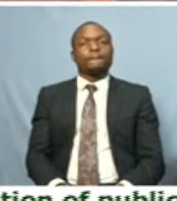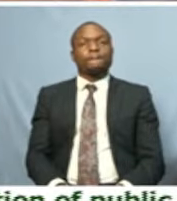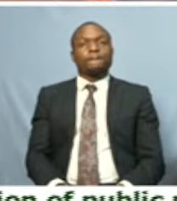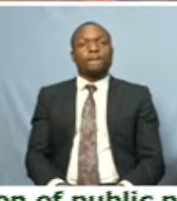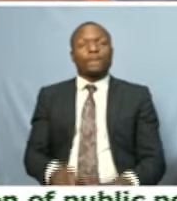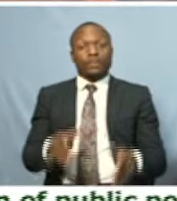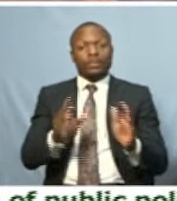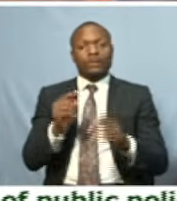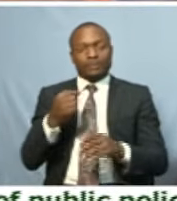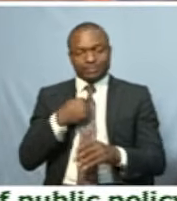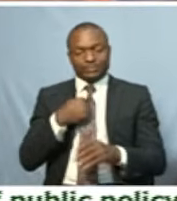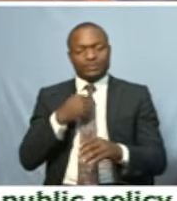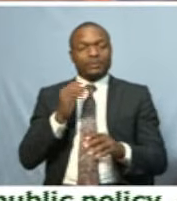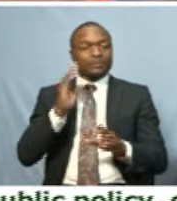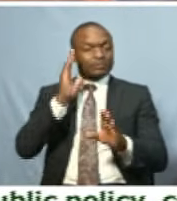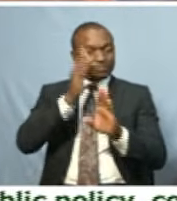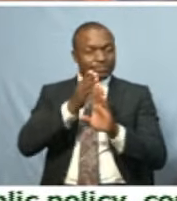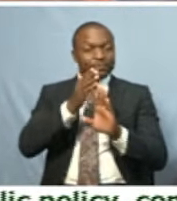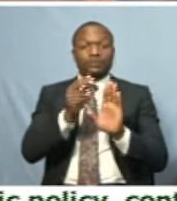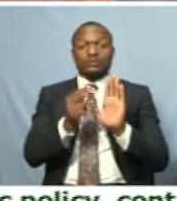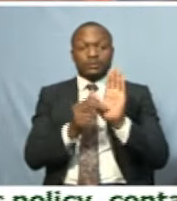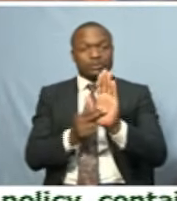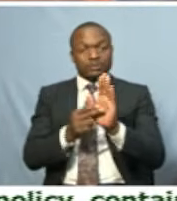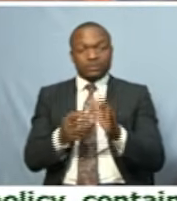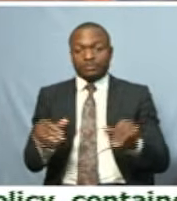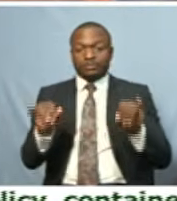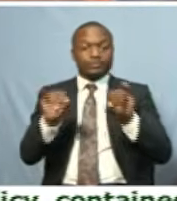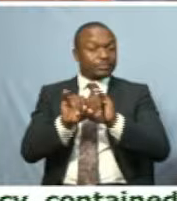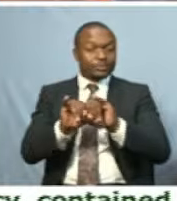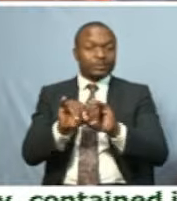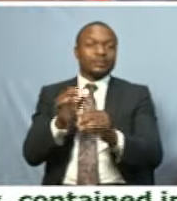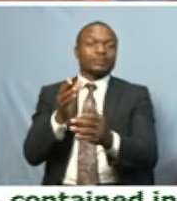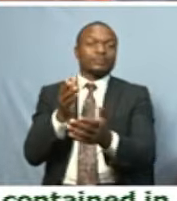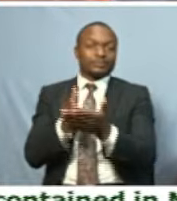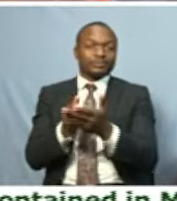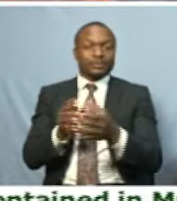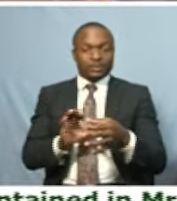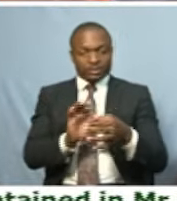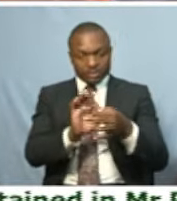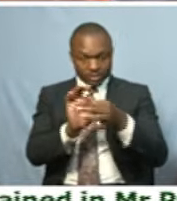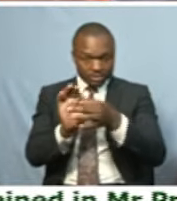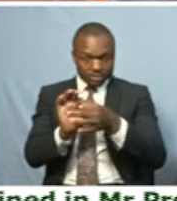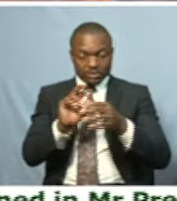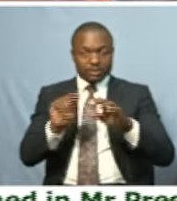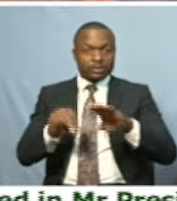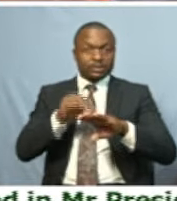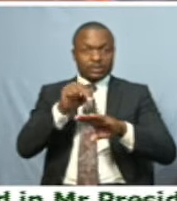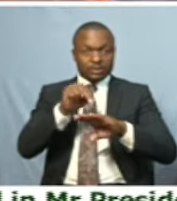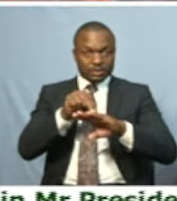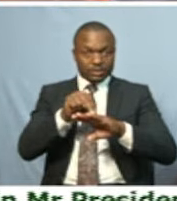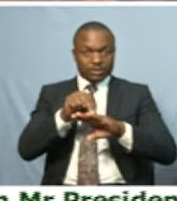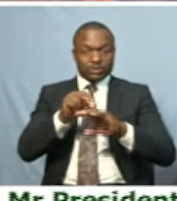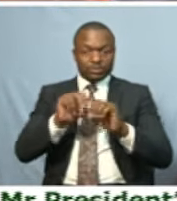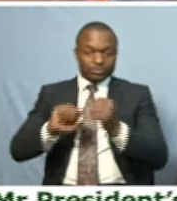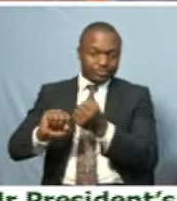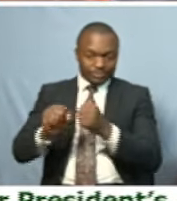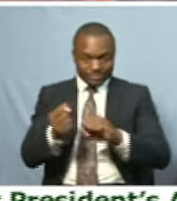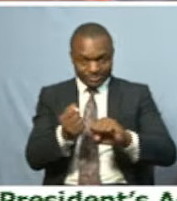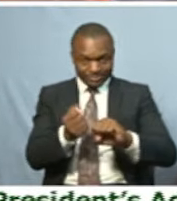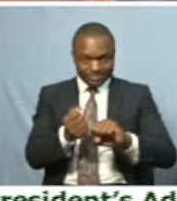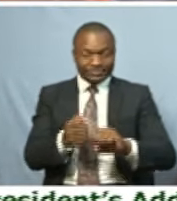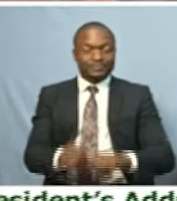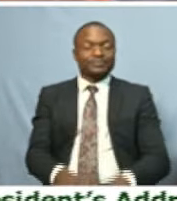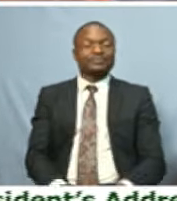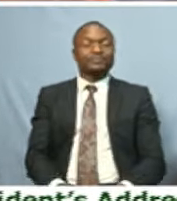allow me to particularly highlight the importance of peace, unity, and national security,